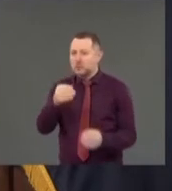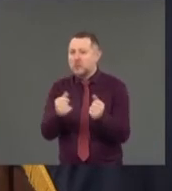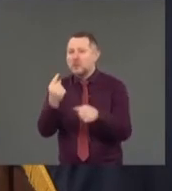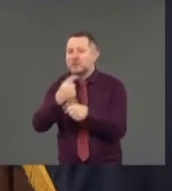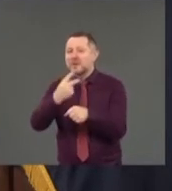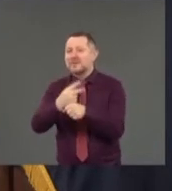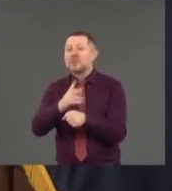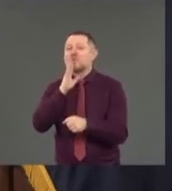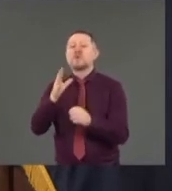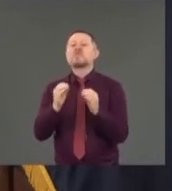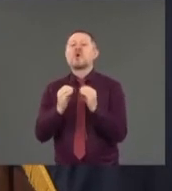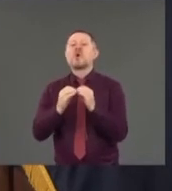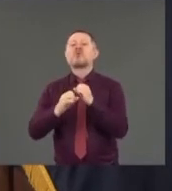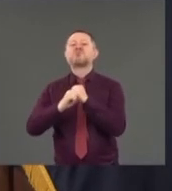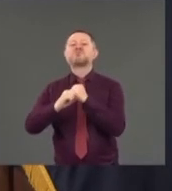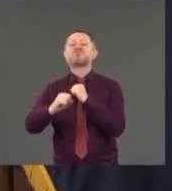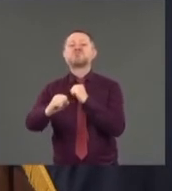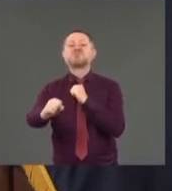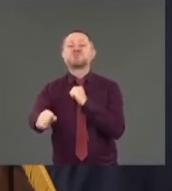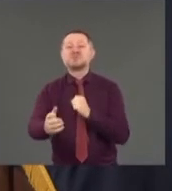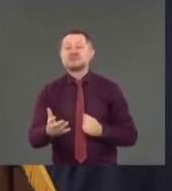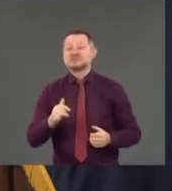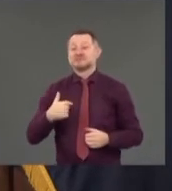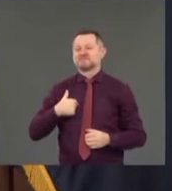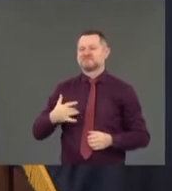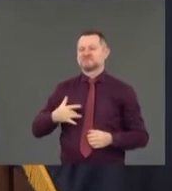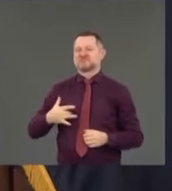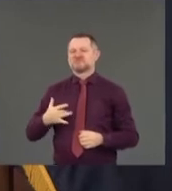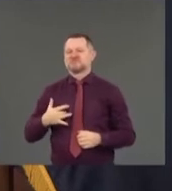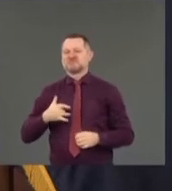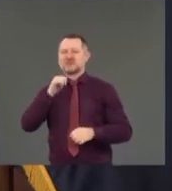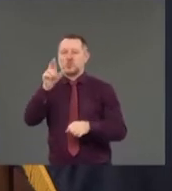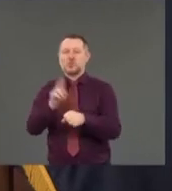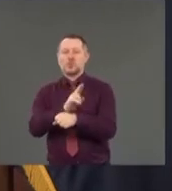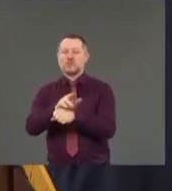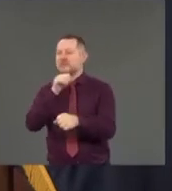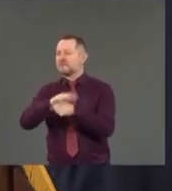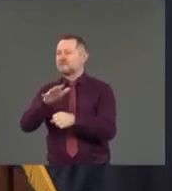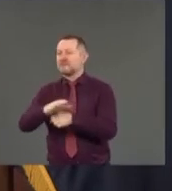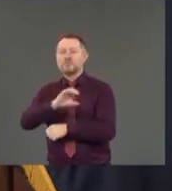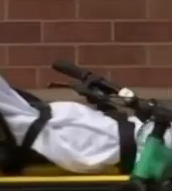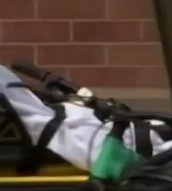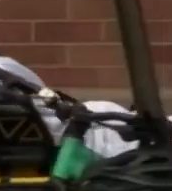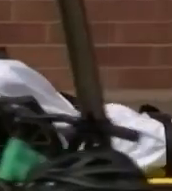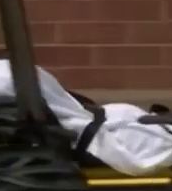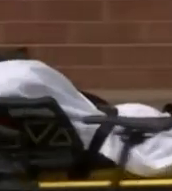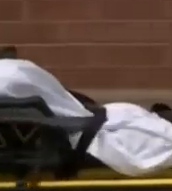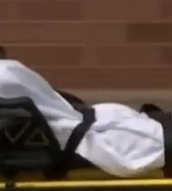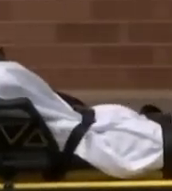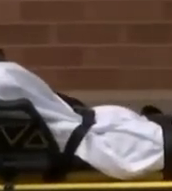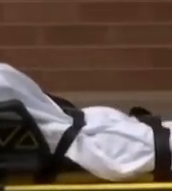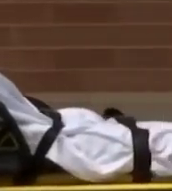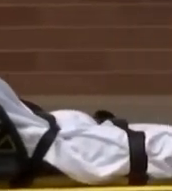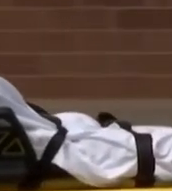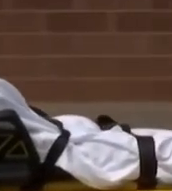And I don't think they've used enough police to address the situation. New York City